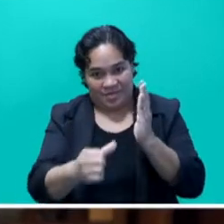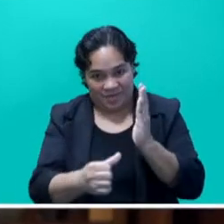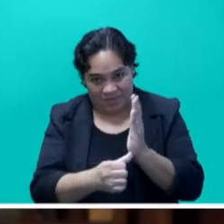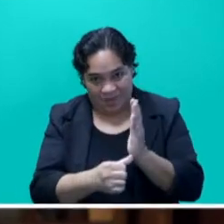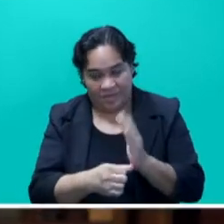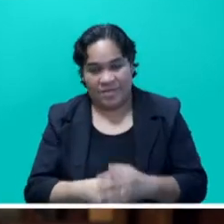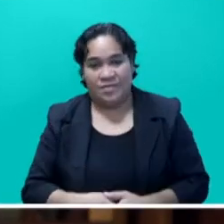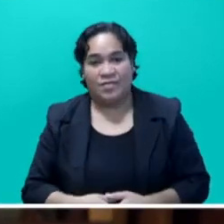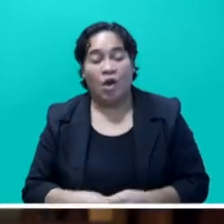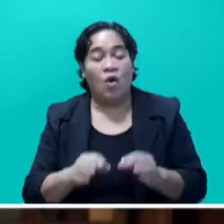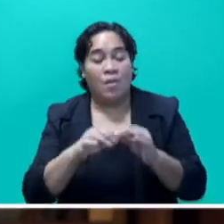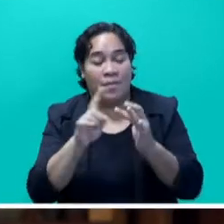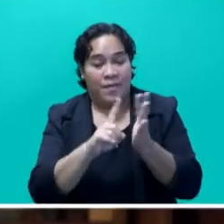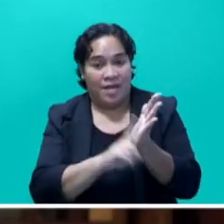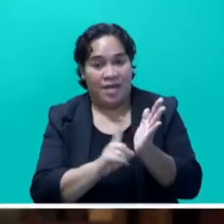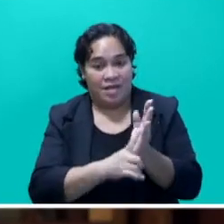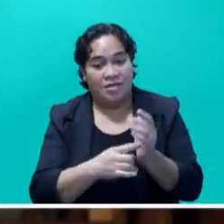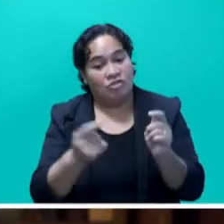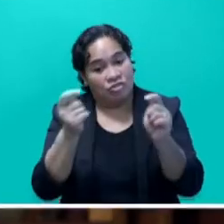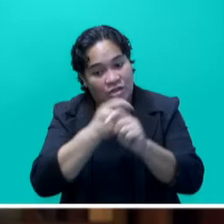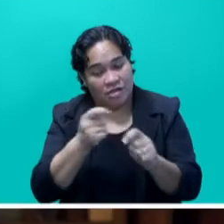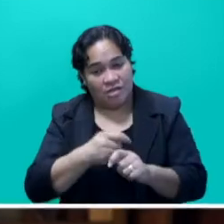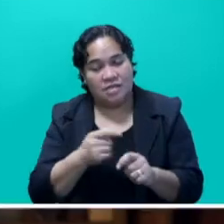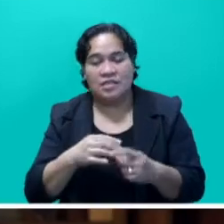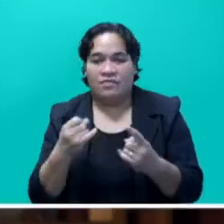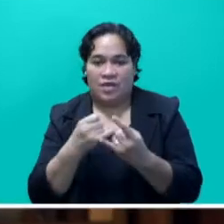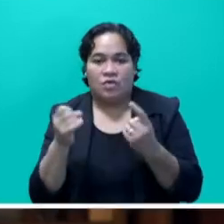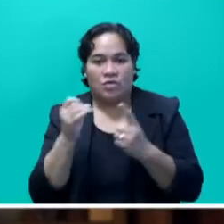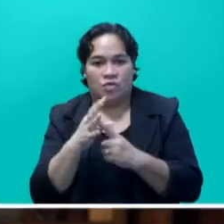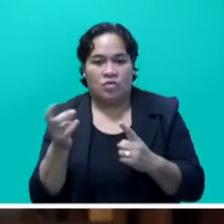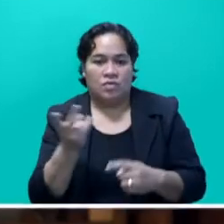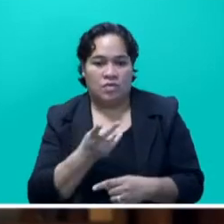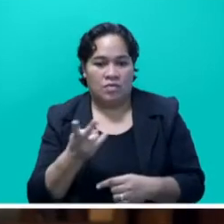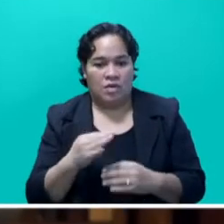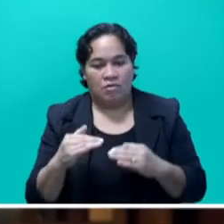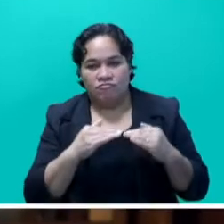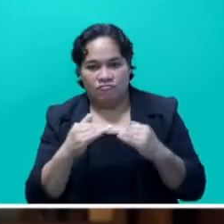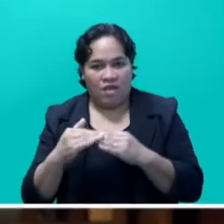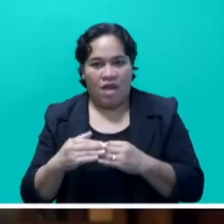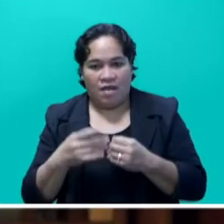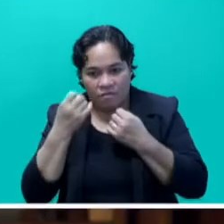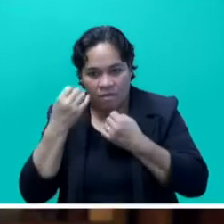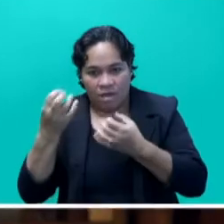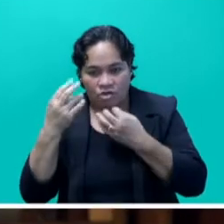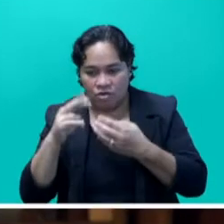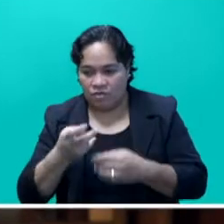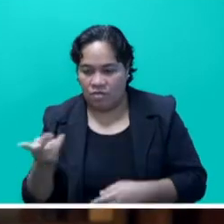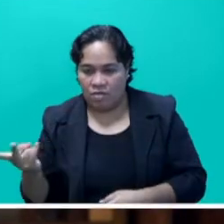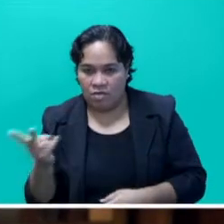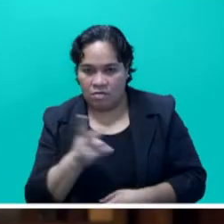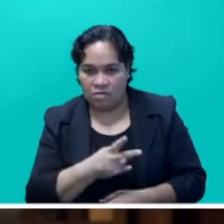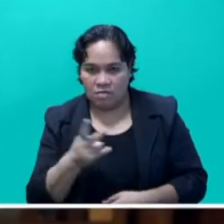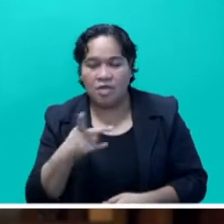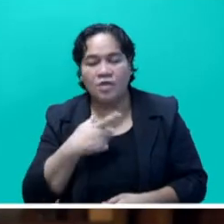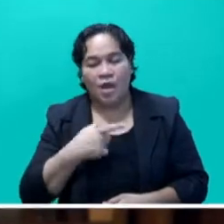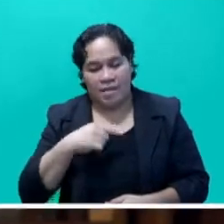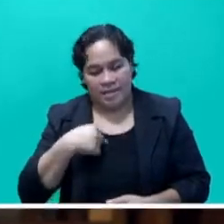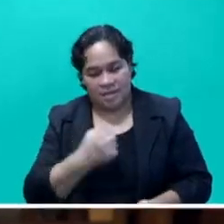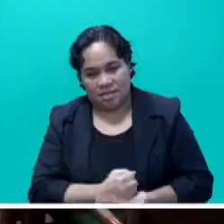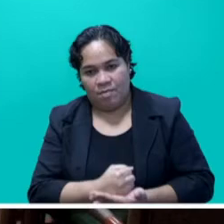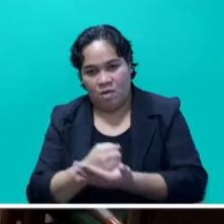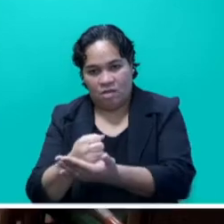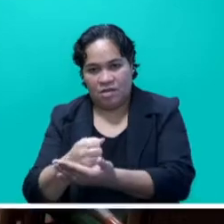consumers and the lenders. And therefore, Mr. Speaker, sir, I support all the consequential bills before the House. Thank